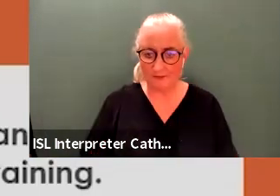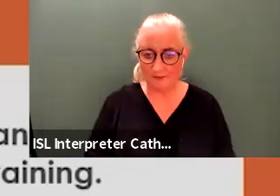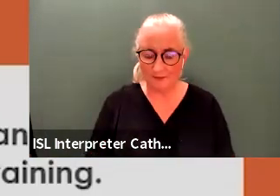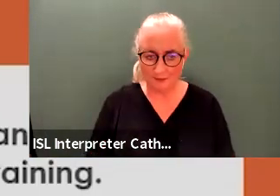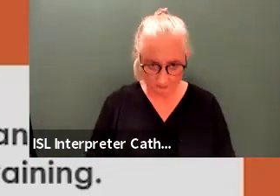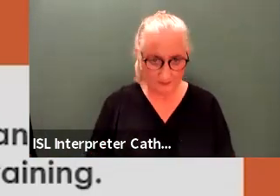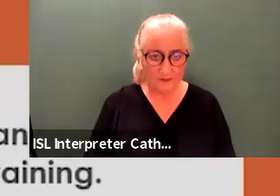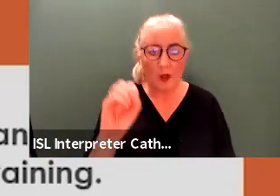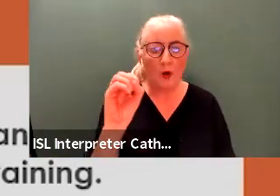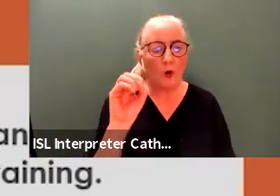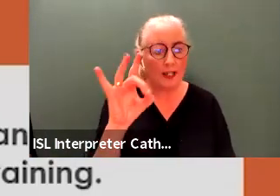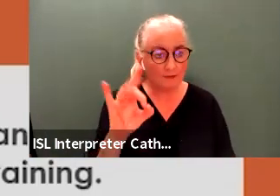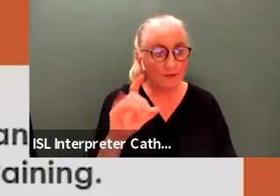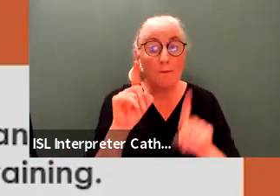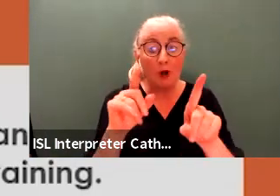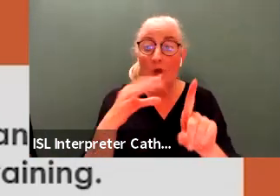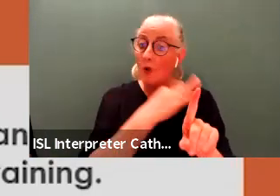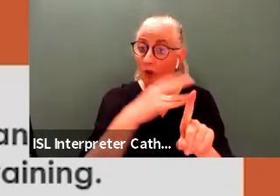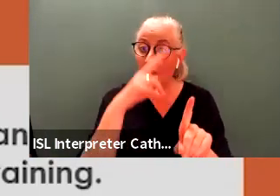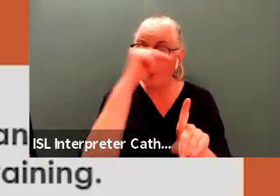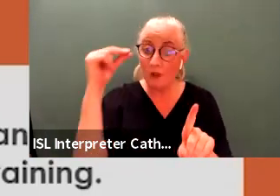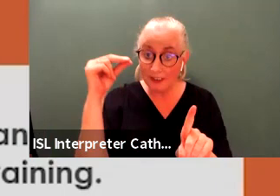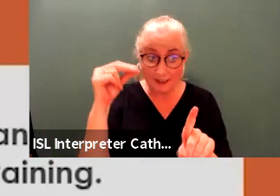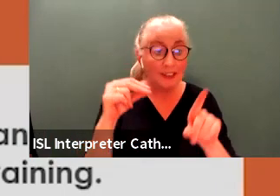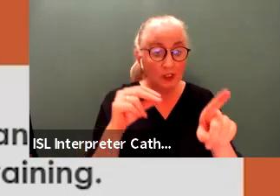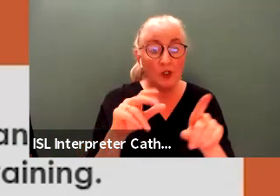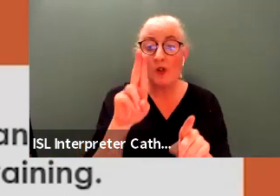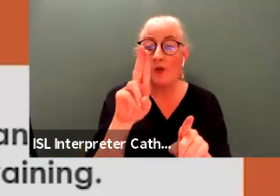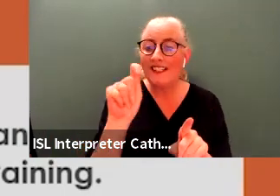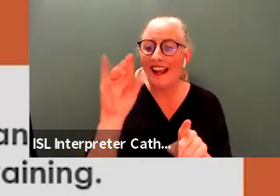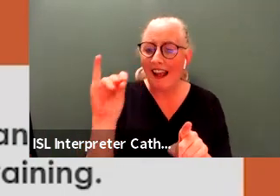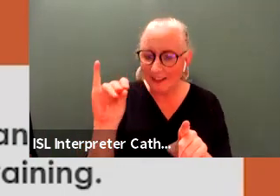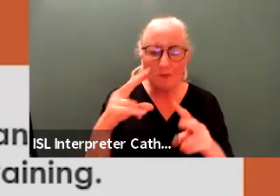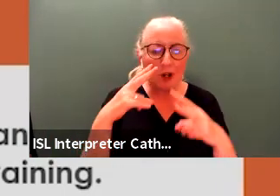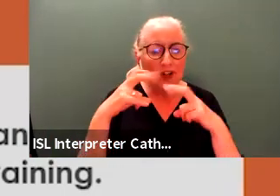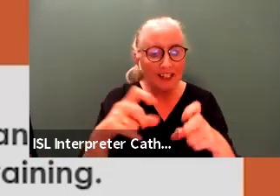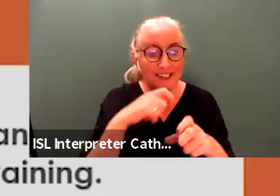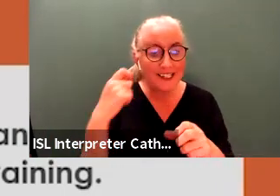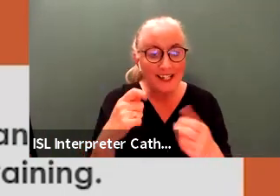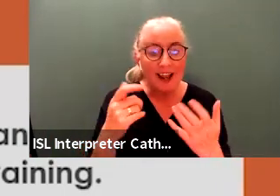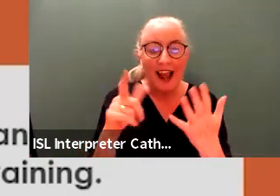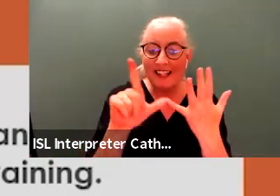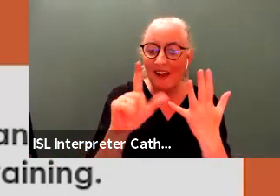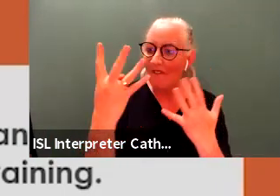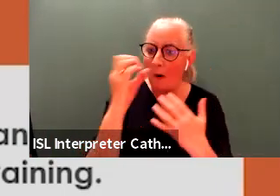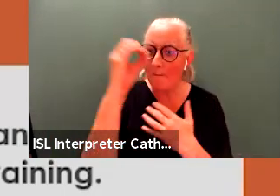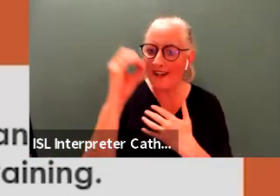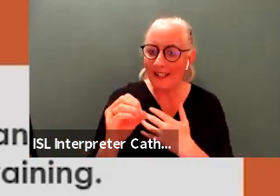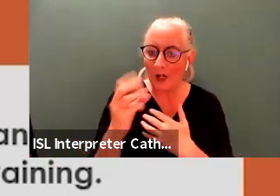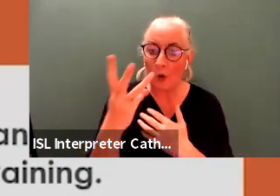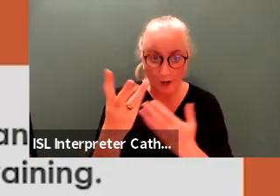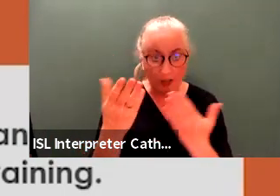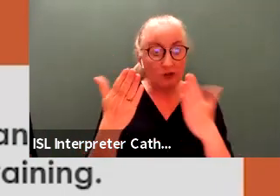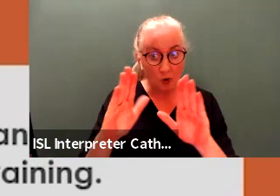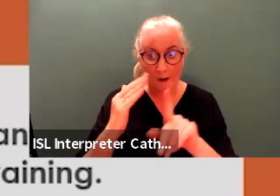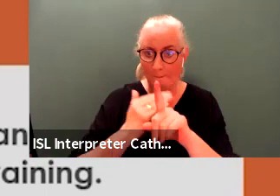Okay. The really good news is that if it's stress urinary incontinence alone, research has found that up to 74% of women will show improvement after